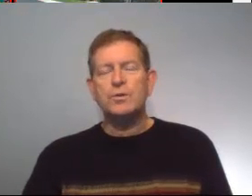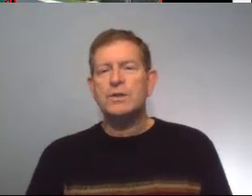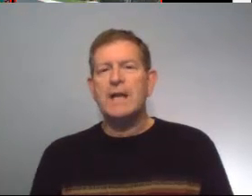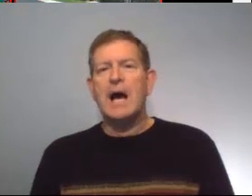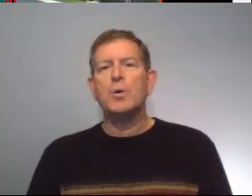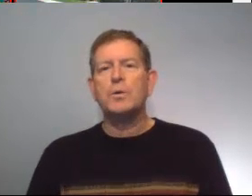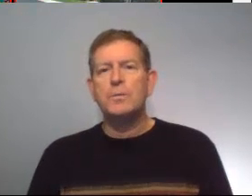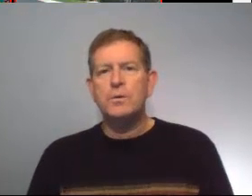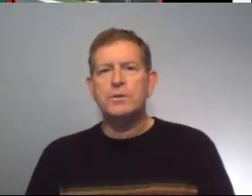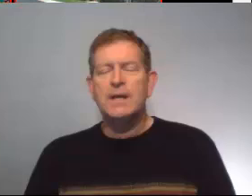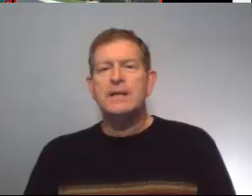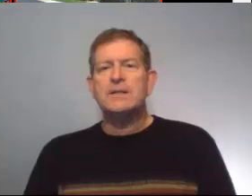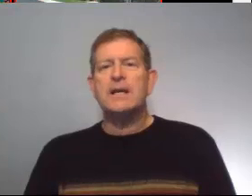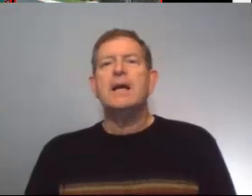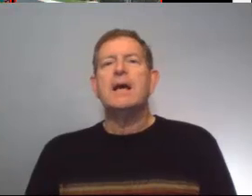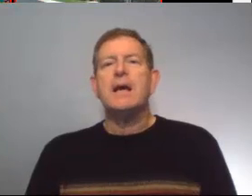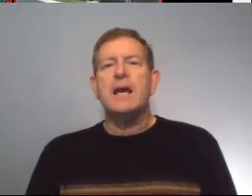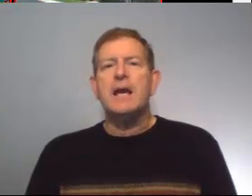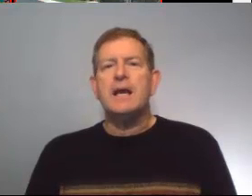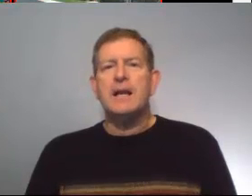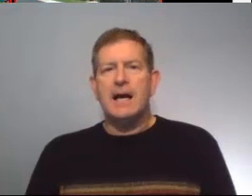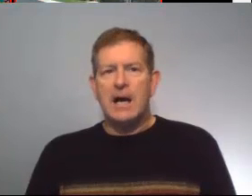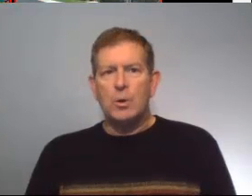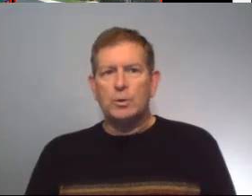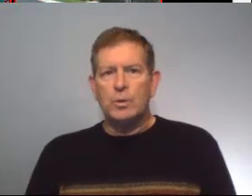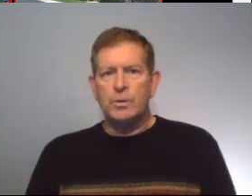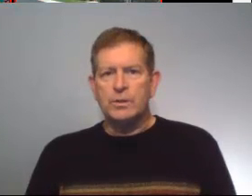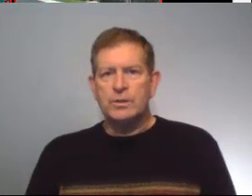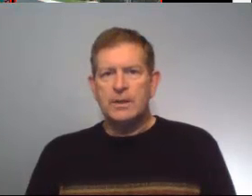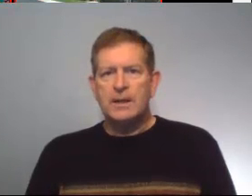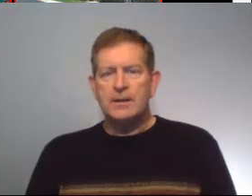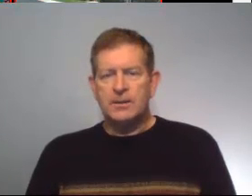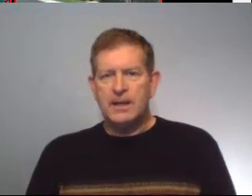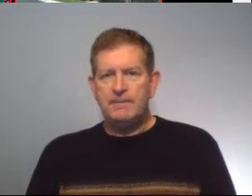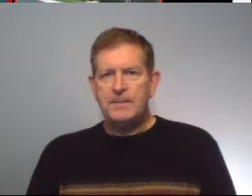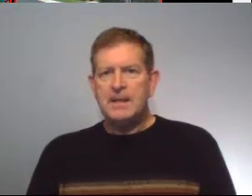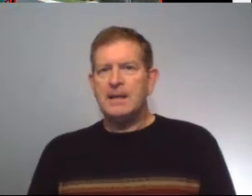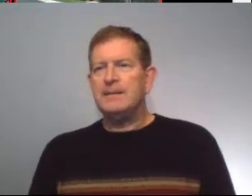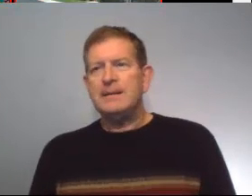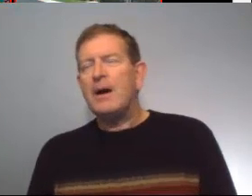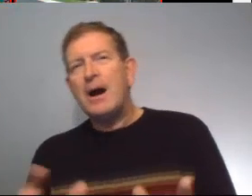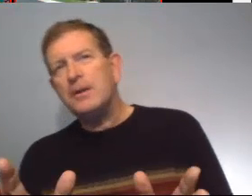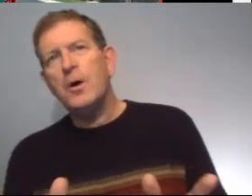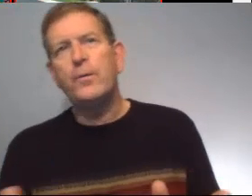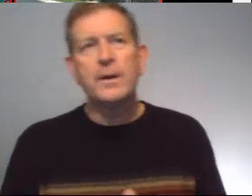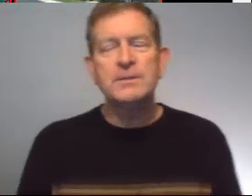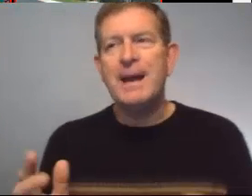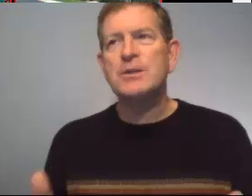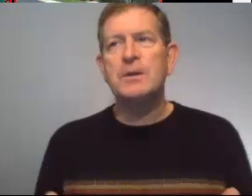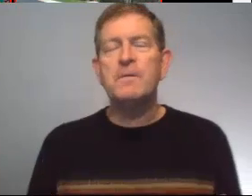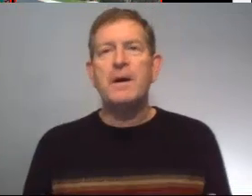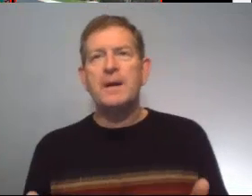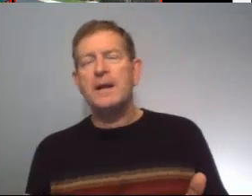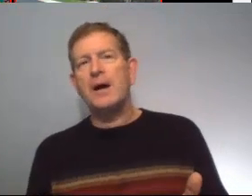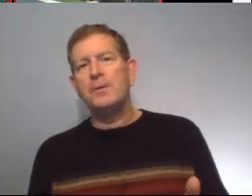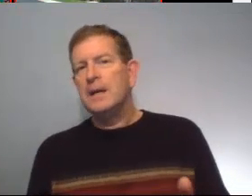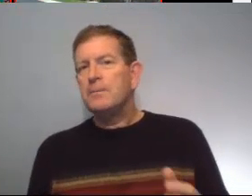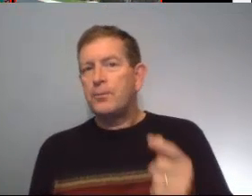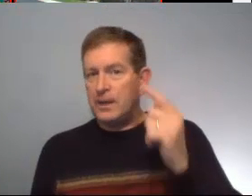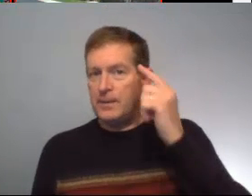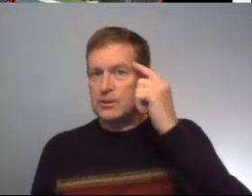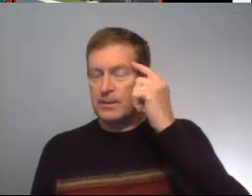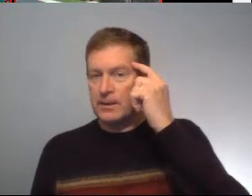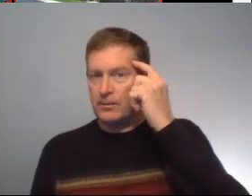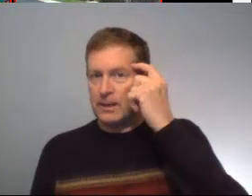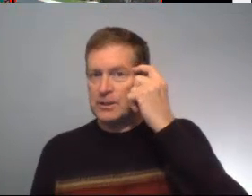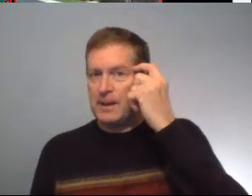autobús, don't just say autobús, say el autobús. Okay? Now, how do you know if a word is masculine or feminine noun?